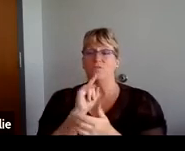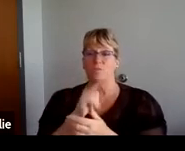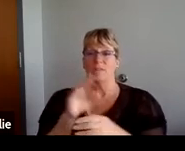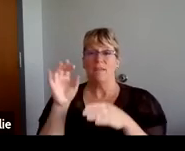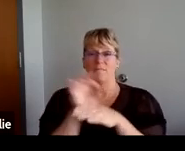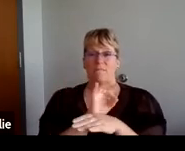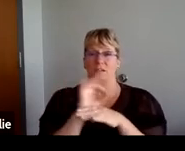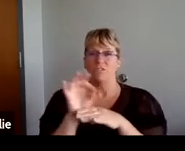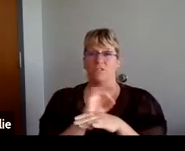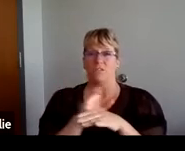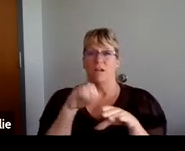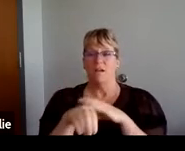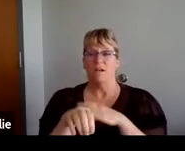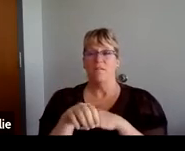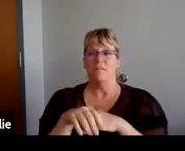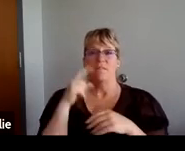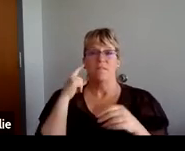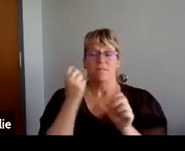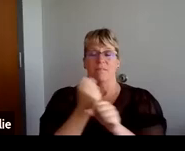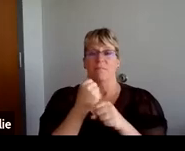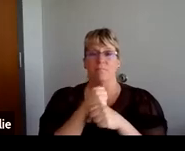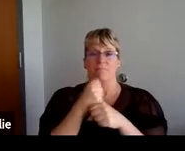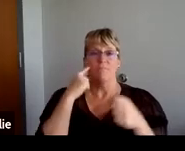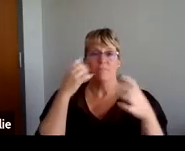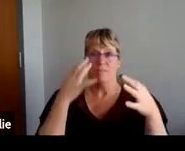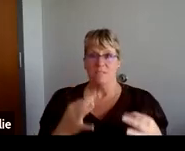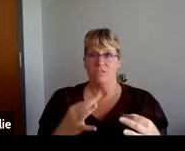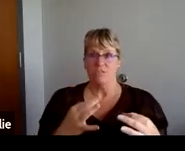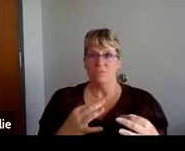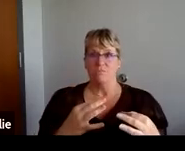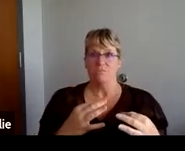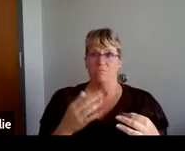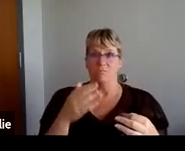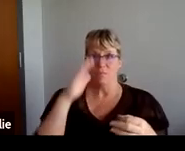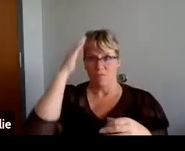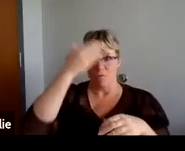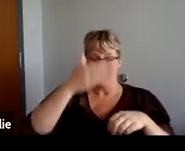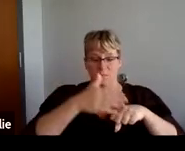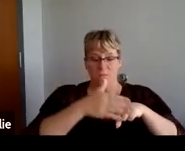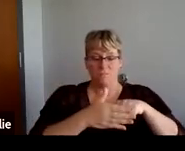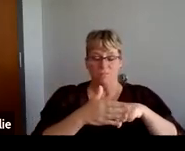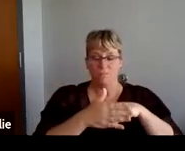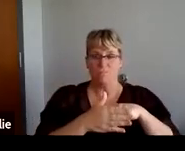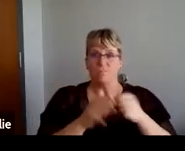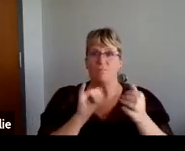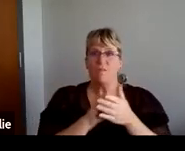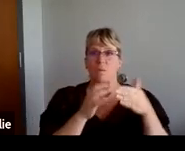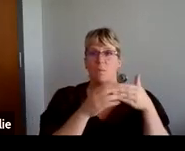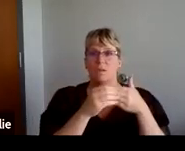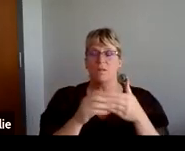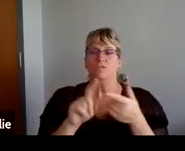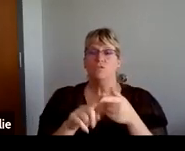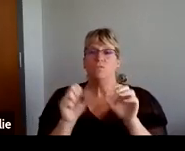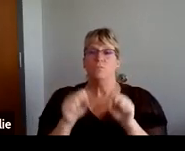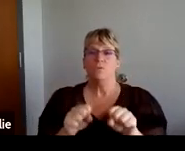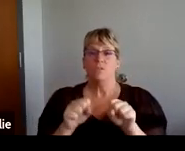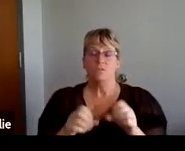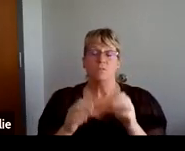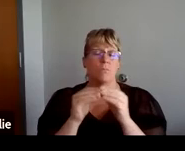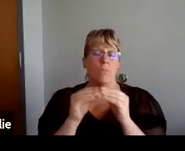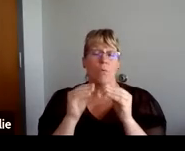the executive part of the brain, that prefrontal cortex, that is going to lead to potentially